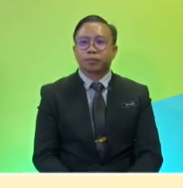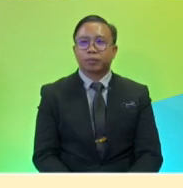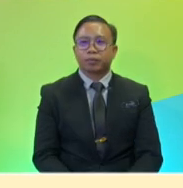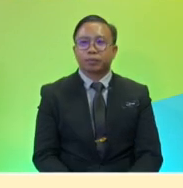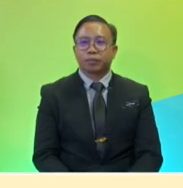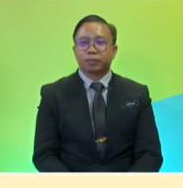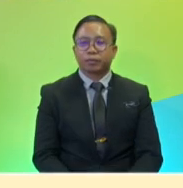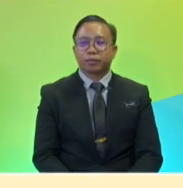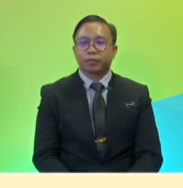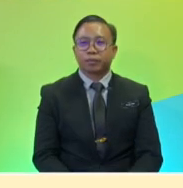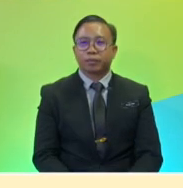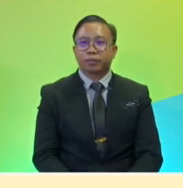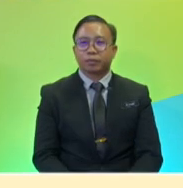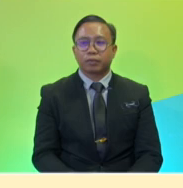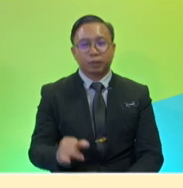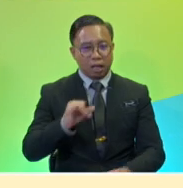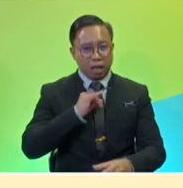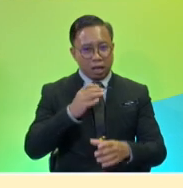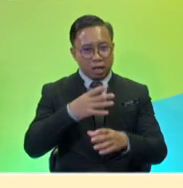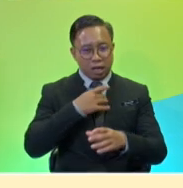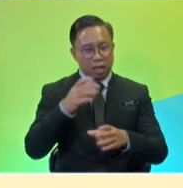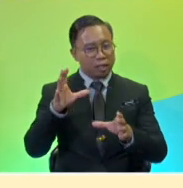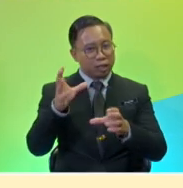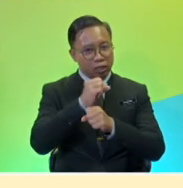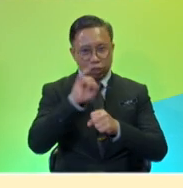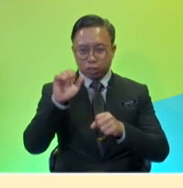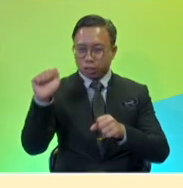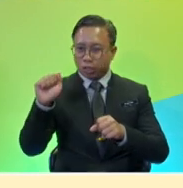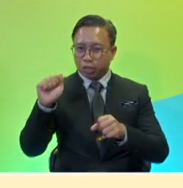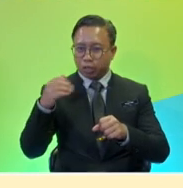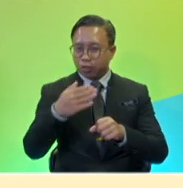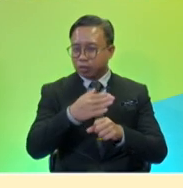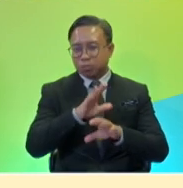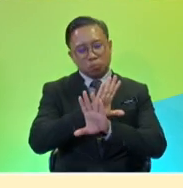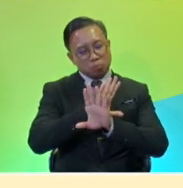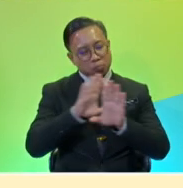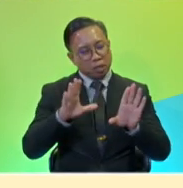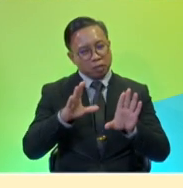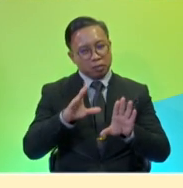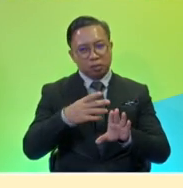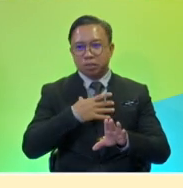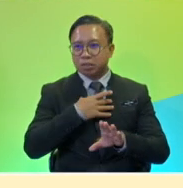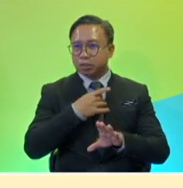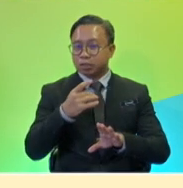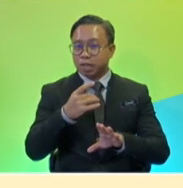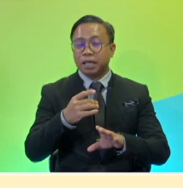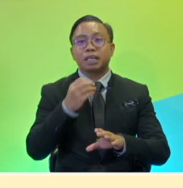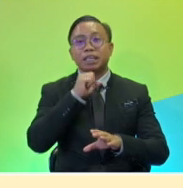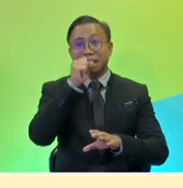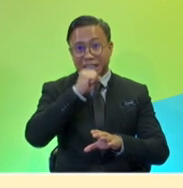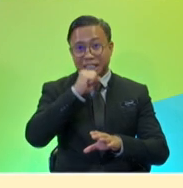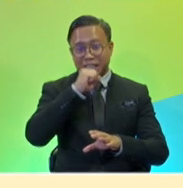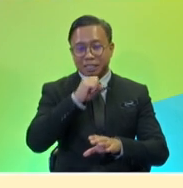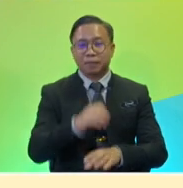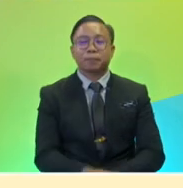try, Farooq? I like catching a fish, but dislike eating ice cream. Okay, can you show me your sentence